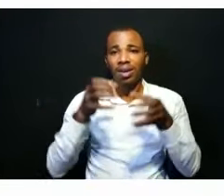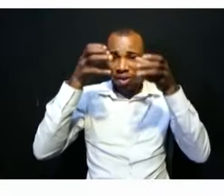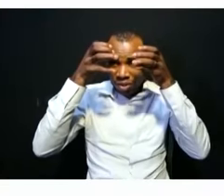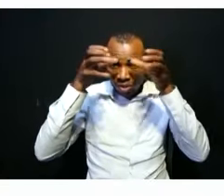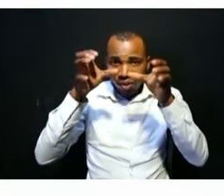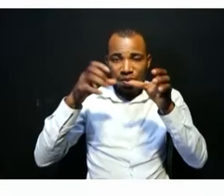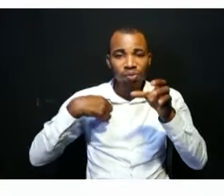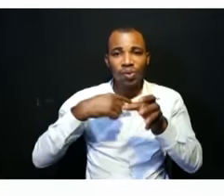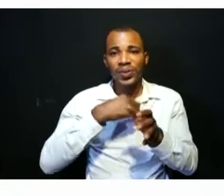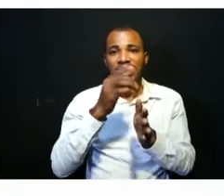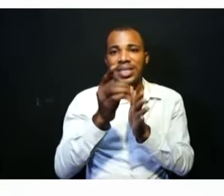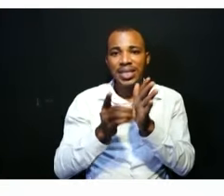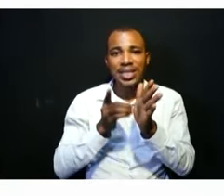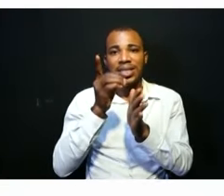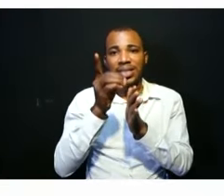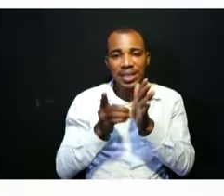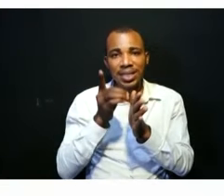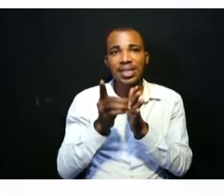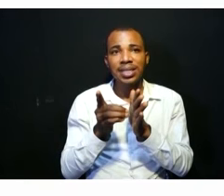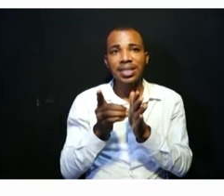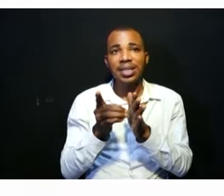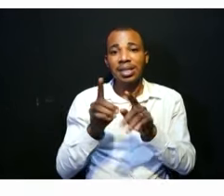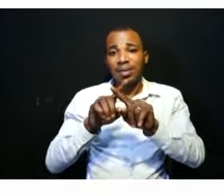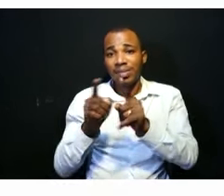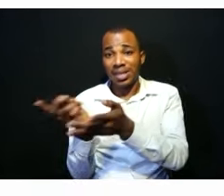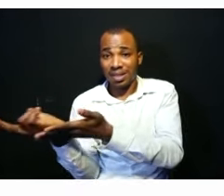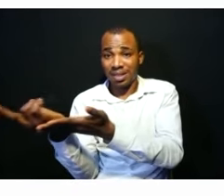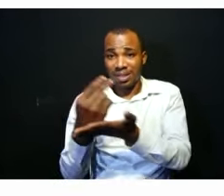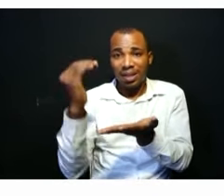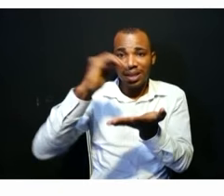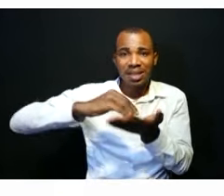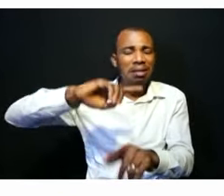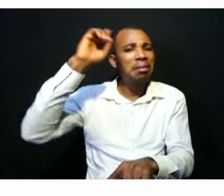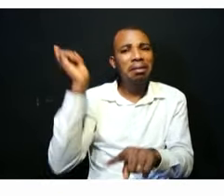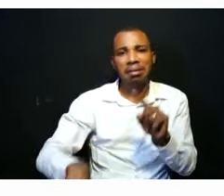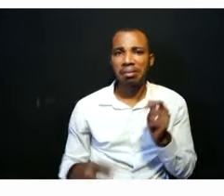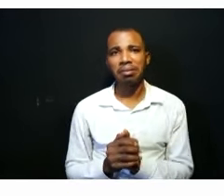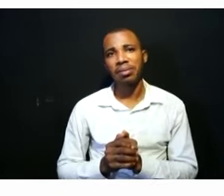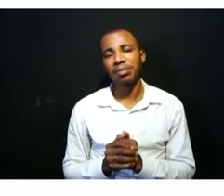delayed and are never able to be recovered.